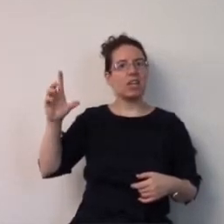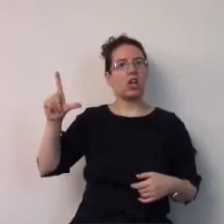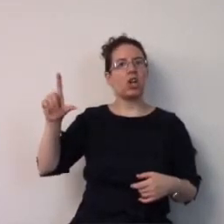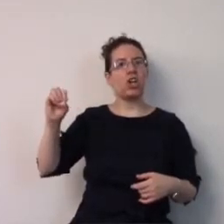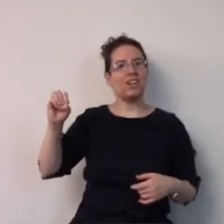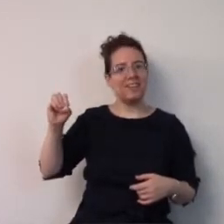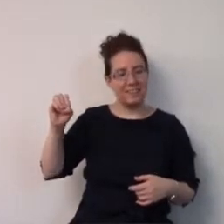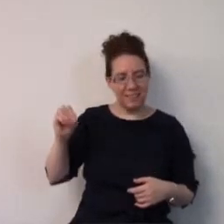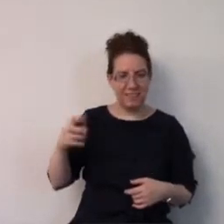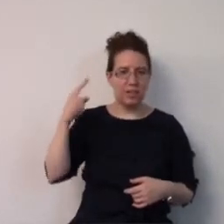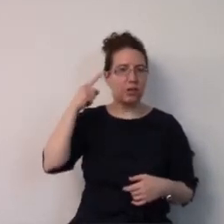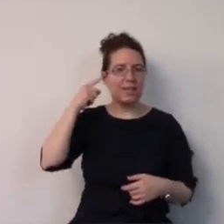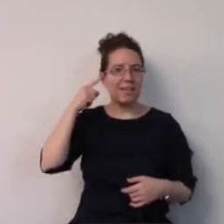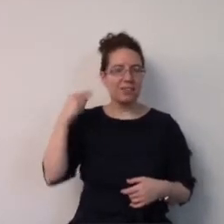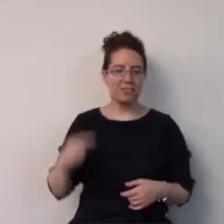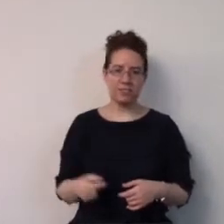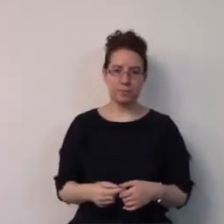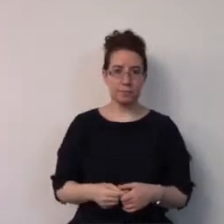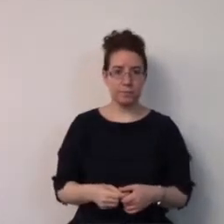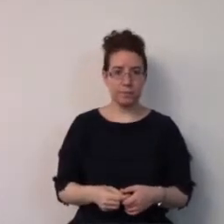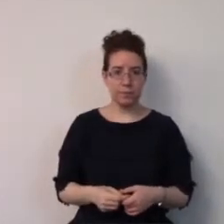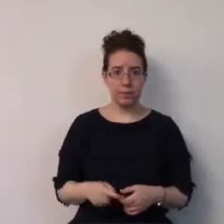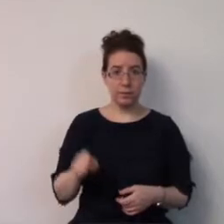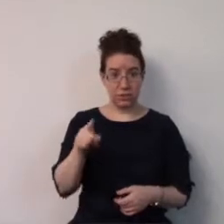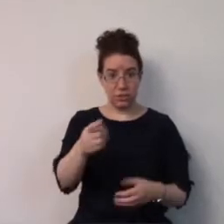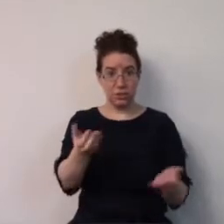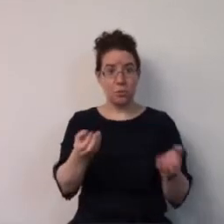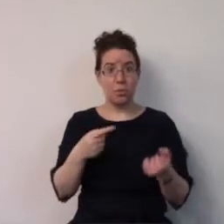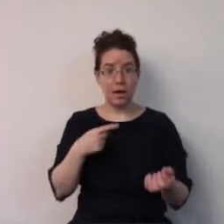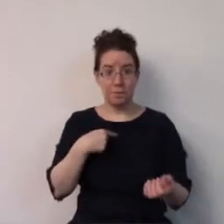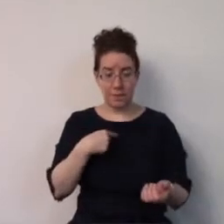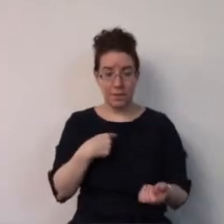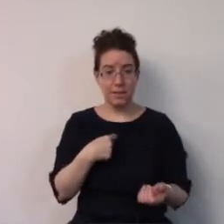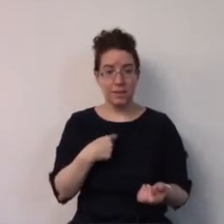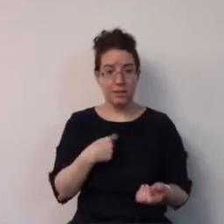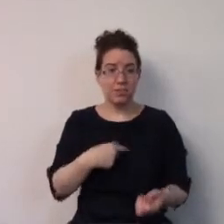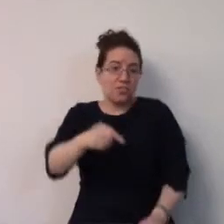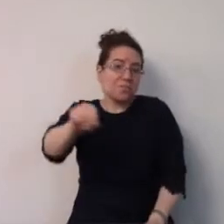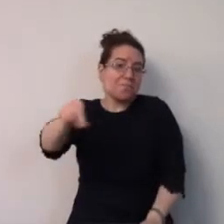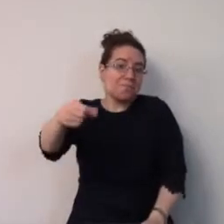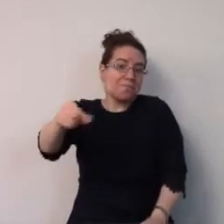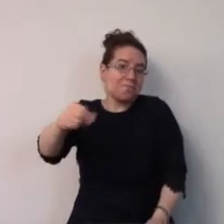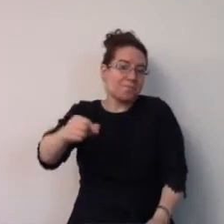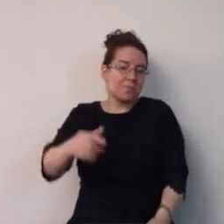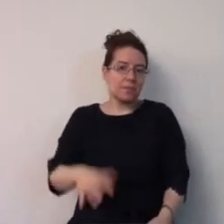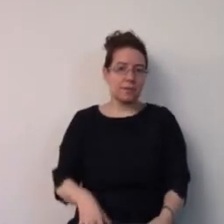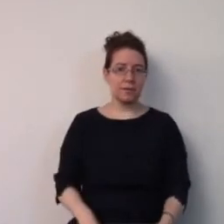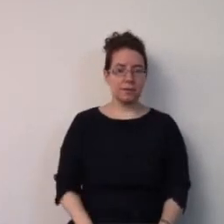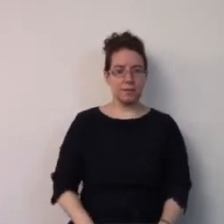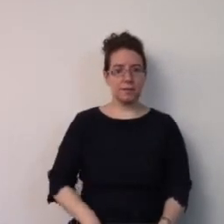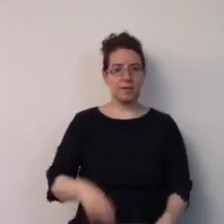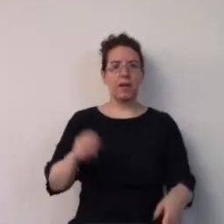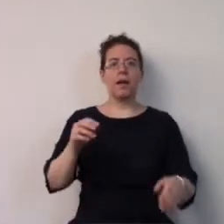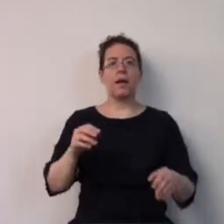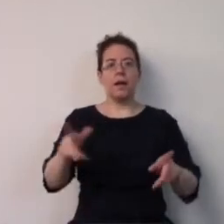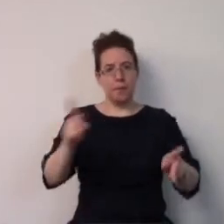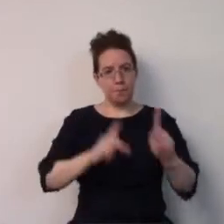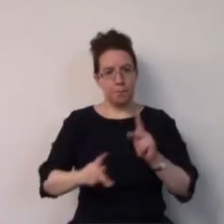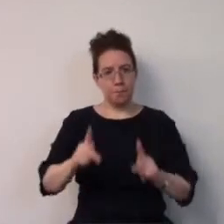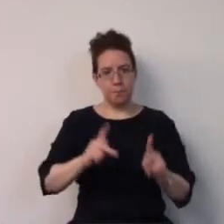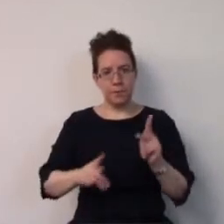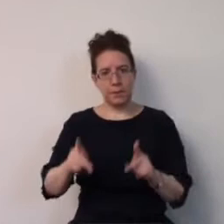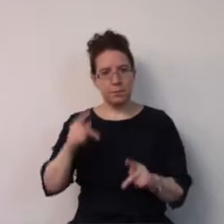And they shall turn away their ears from hearing their truth, from hearing the truth, and shall be turned